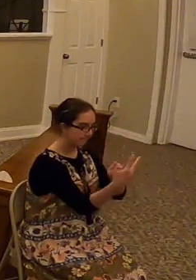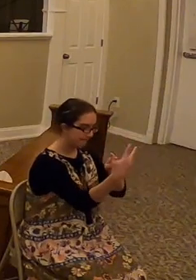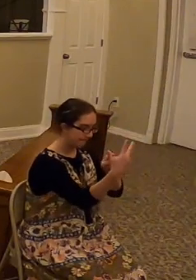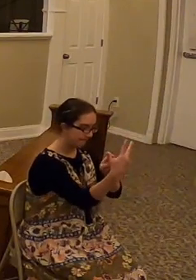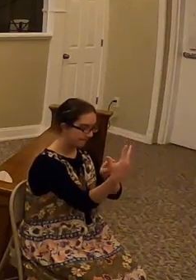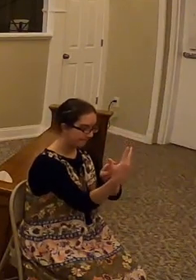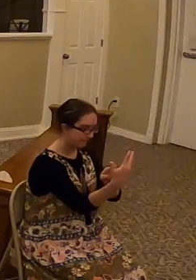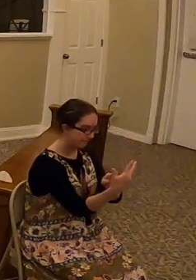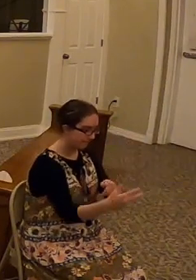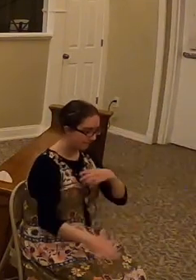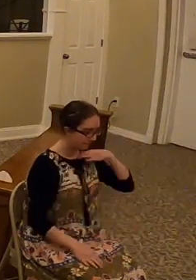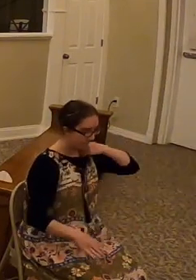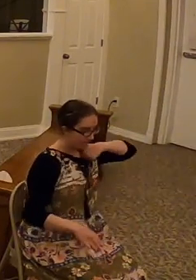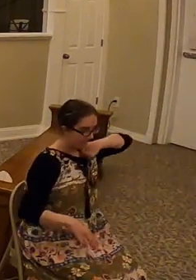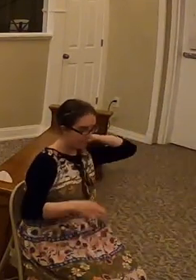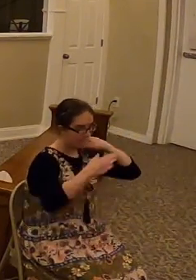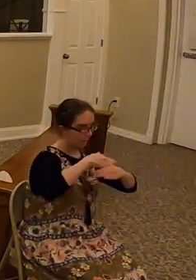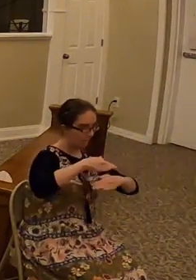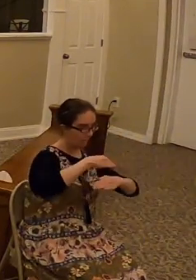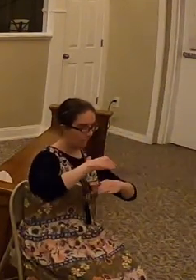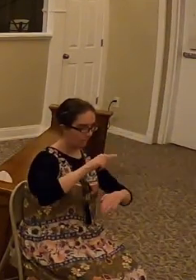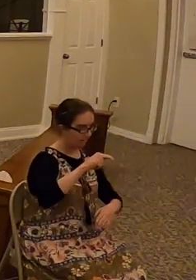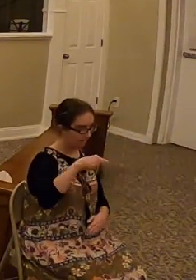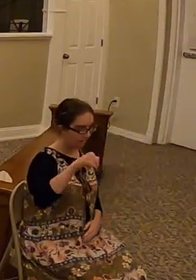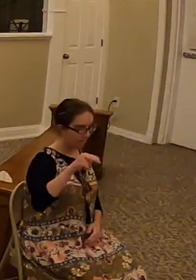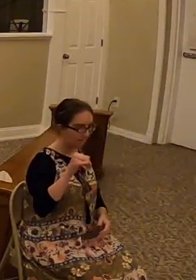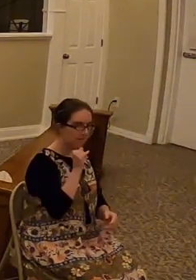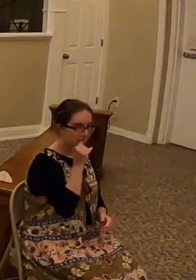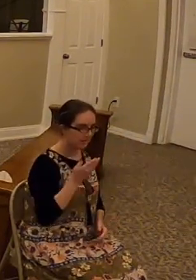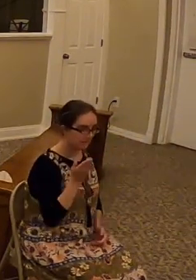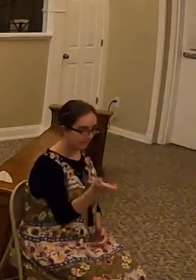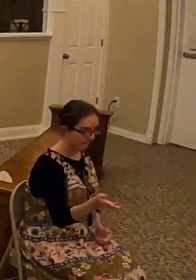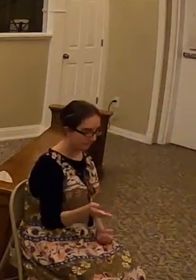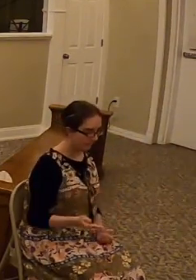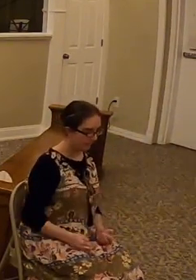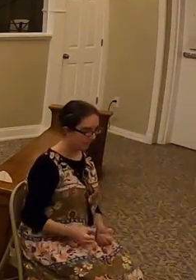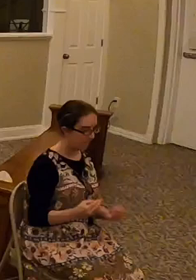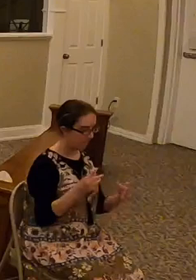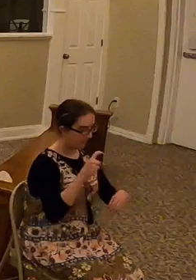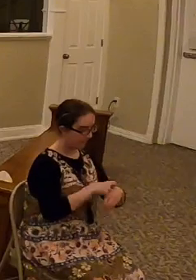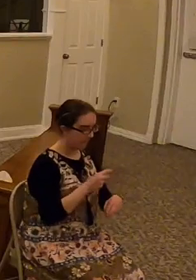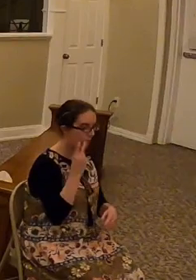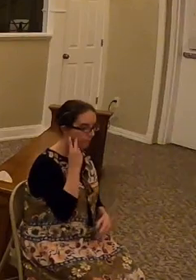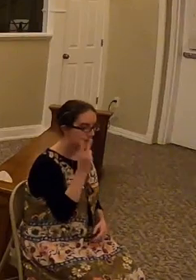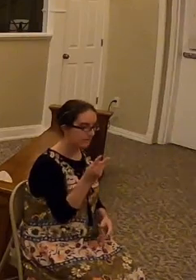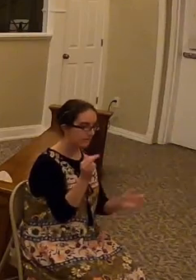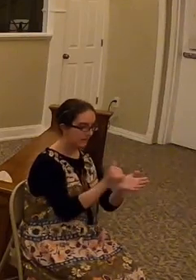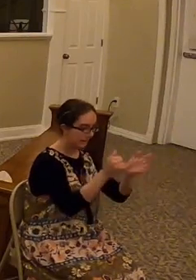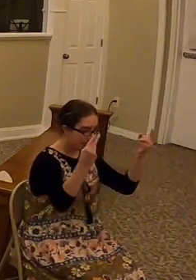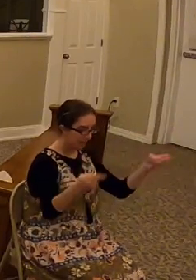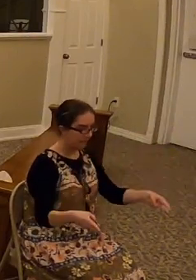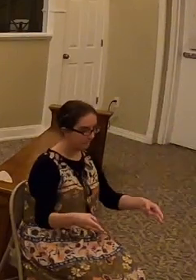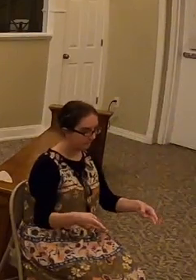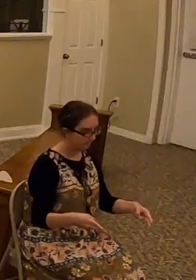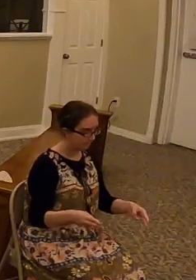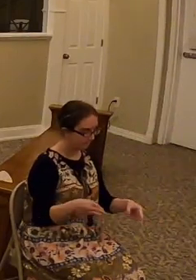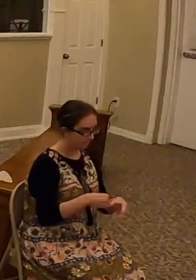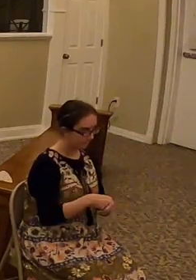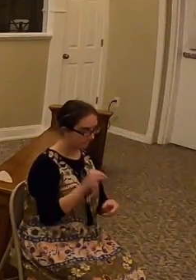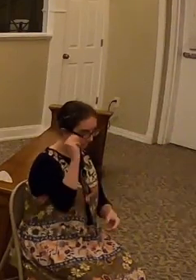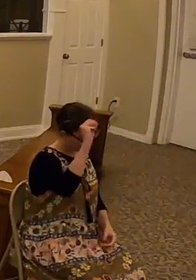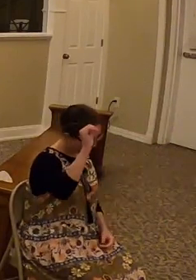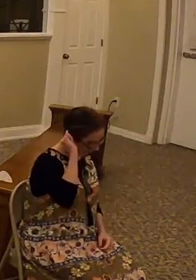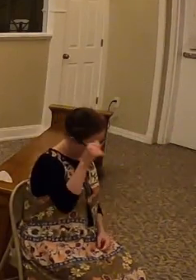he's a teacher. So the overlapping is there. Amen. So many times you'll see that happen in